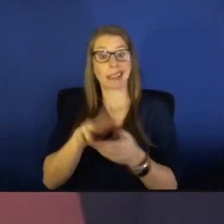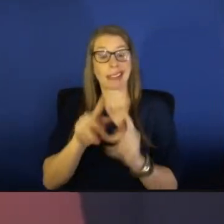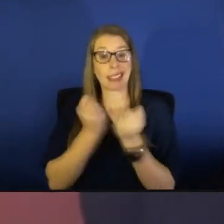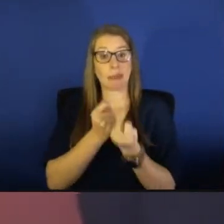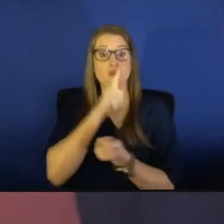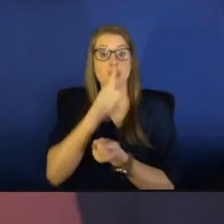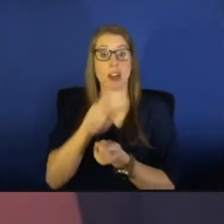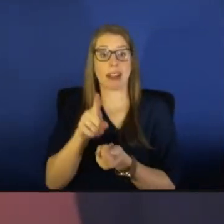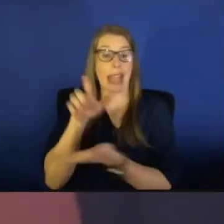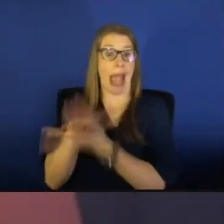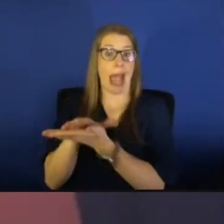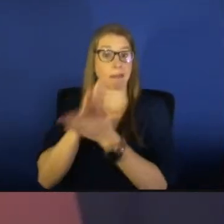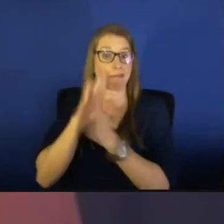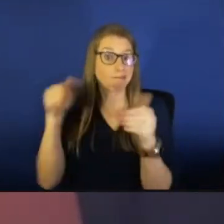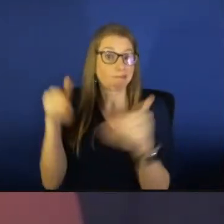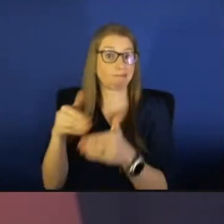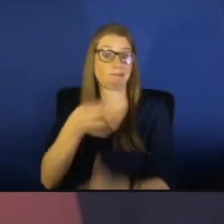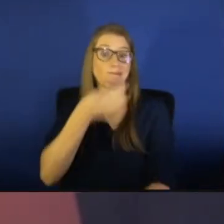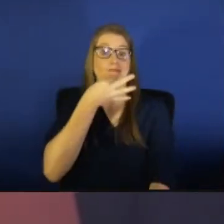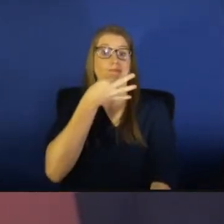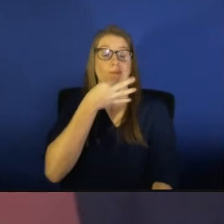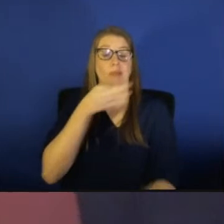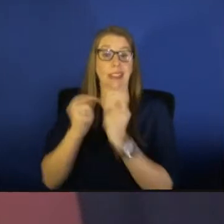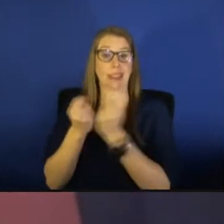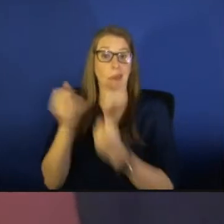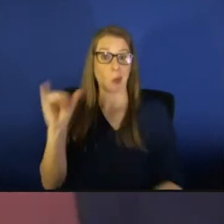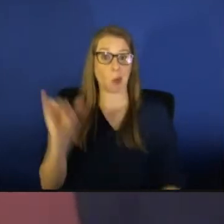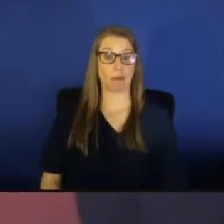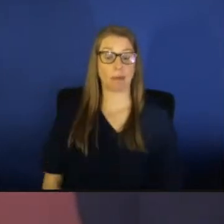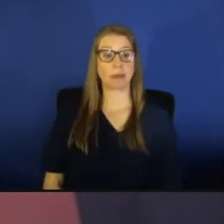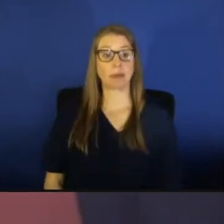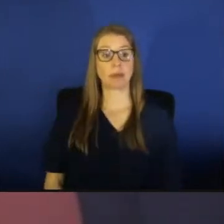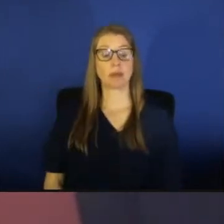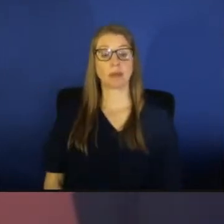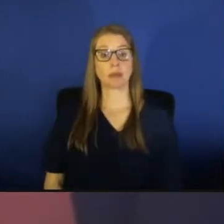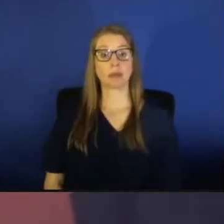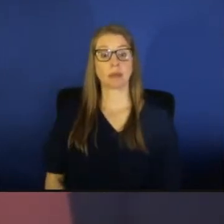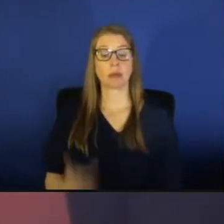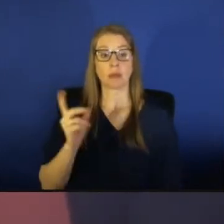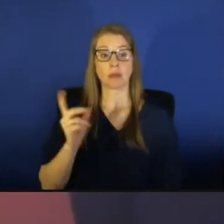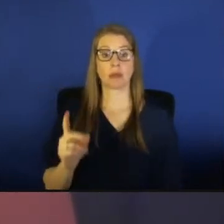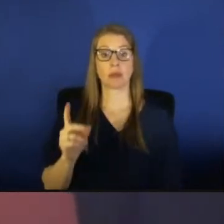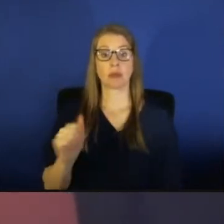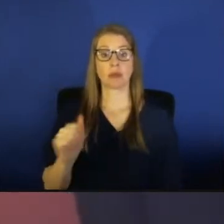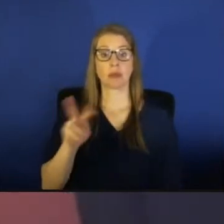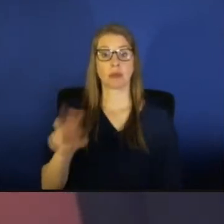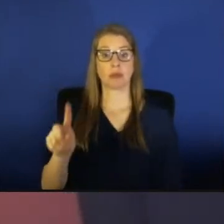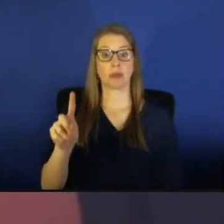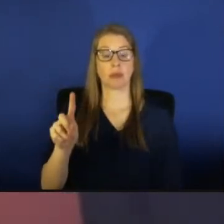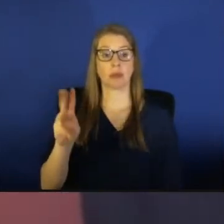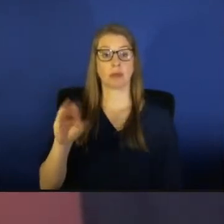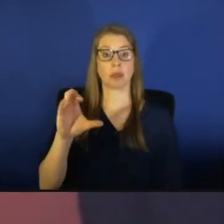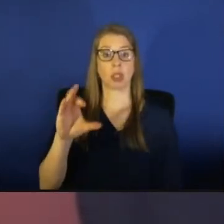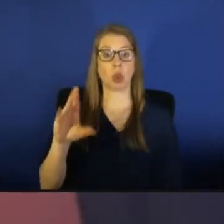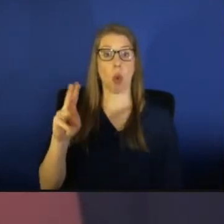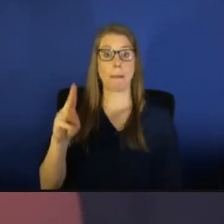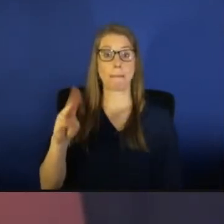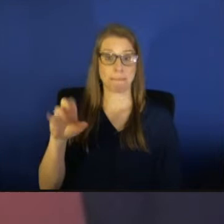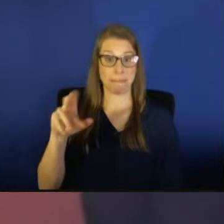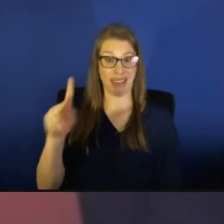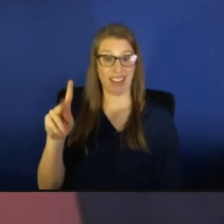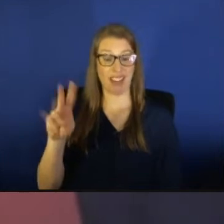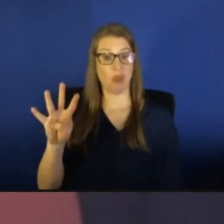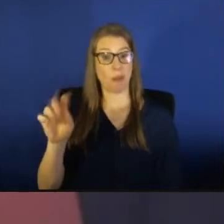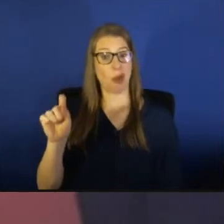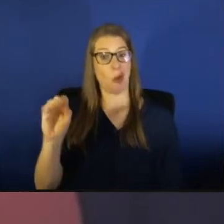very academically talented team as well. When you have the likes of a David McCormick with a 4.0 GPA, I mean, this group works